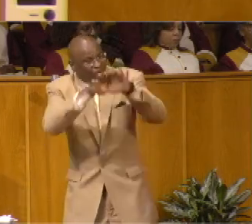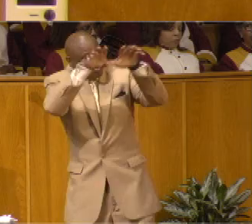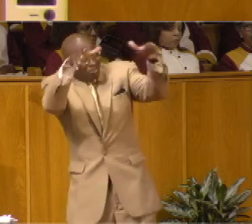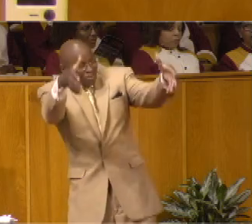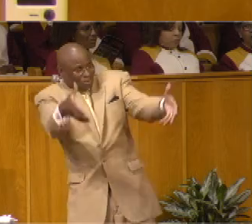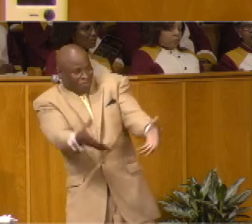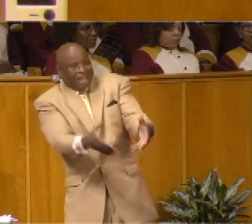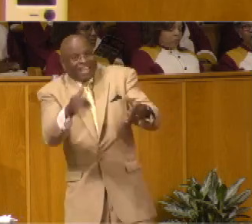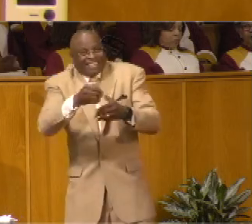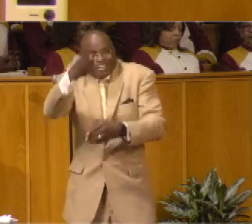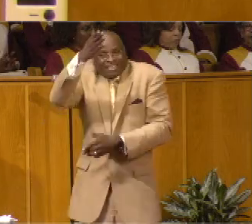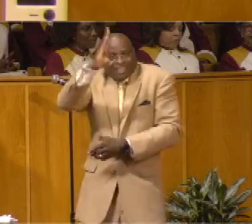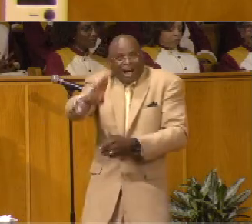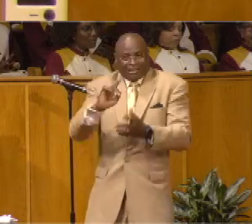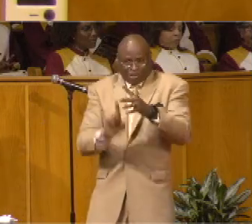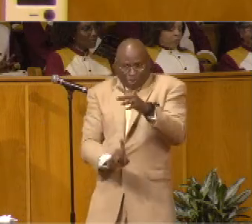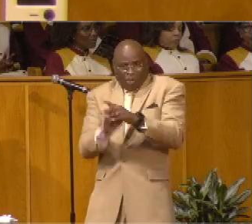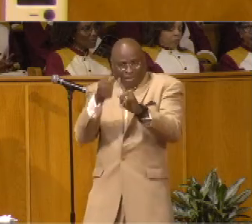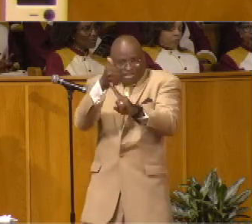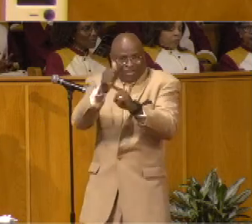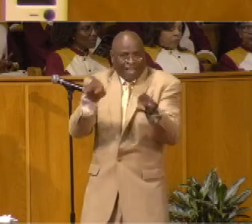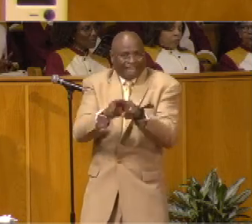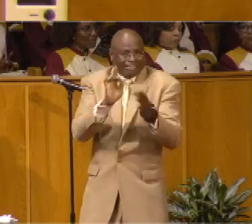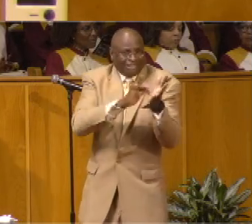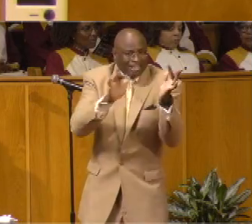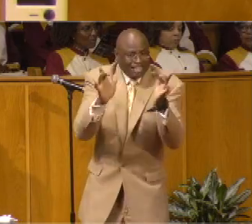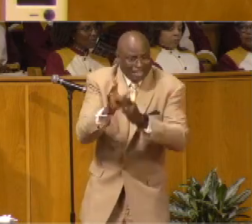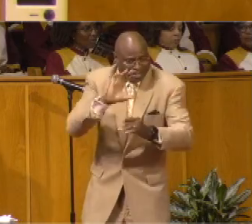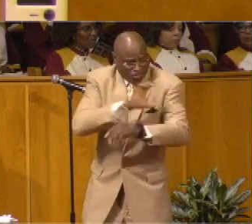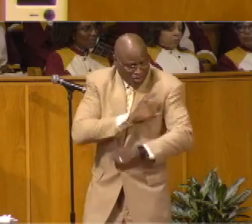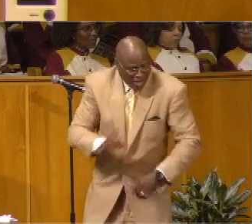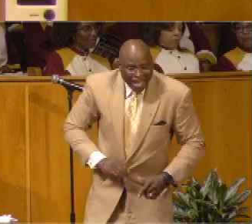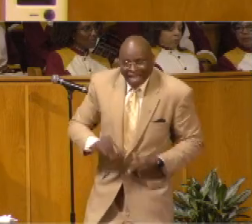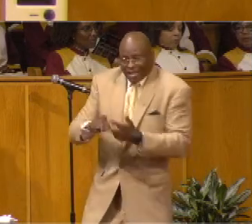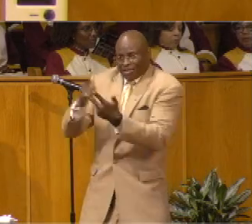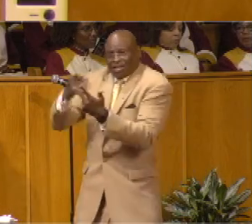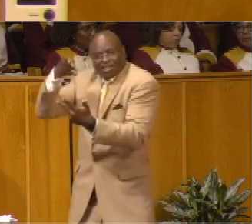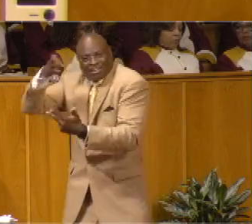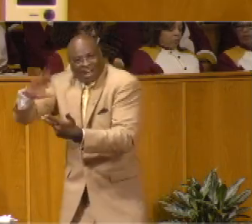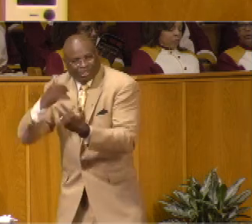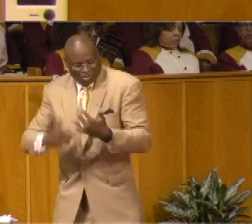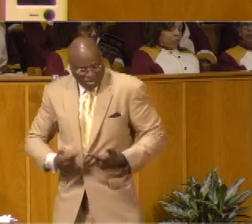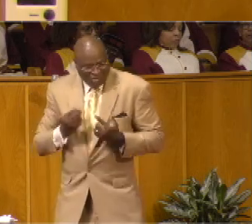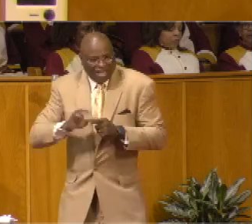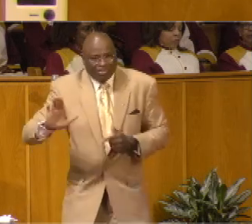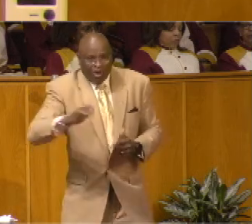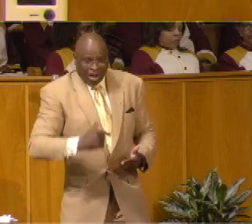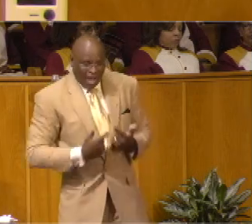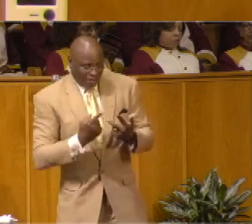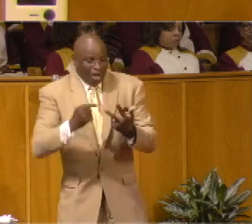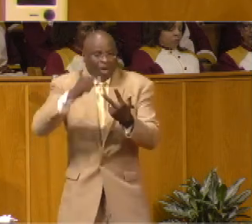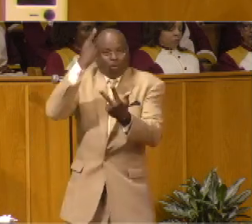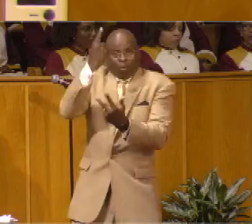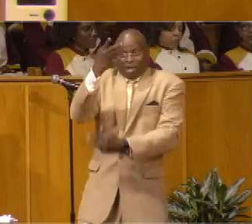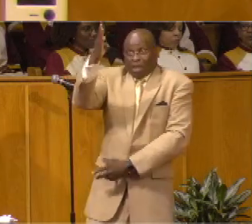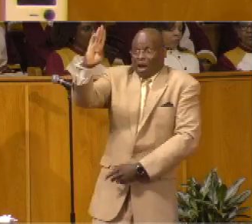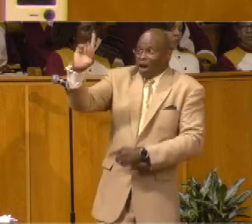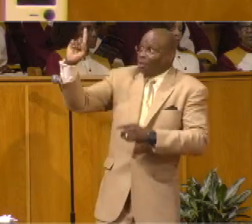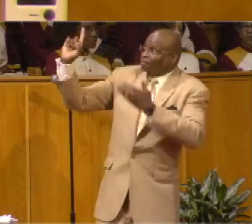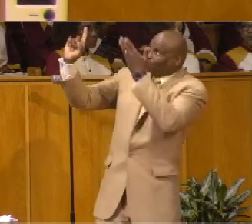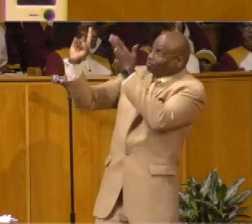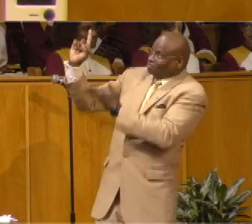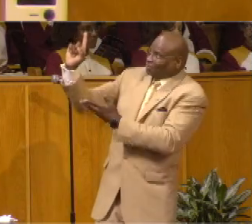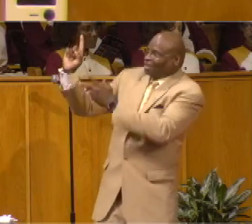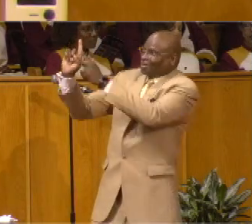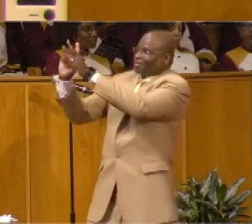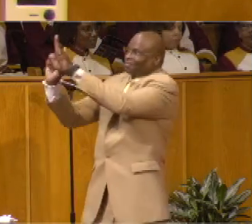the God that became incarnate in Jesus Christ, and now the God who seeks to dwell in your life. One God